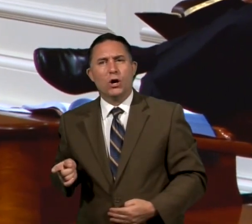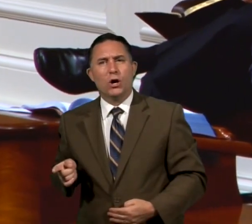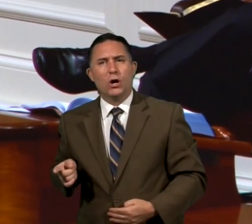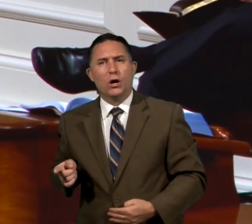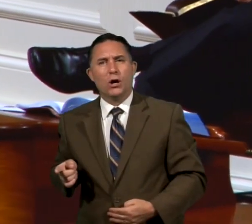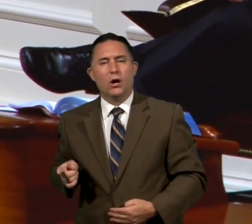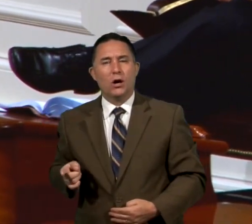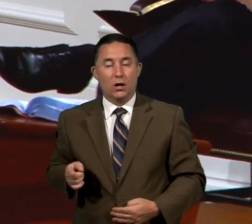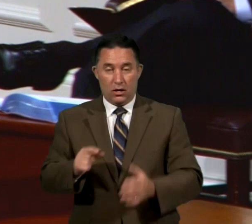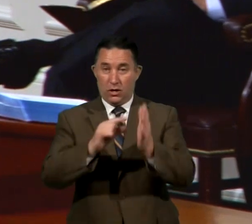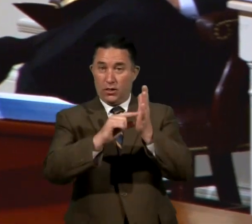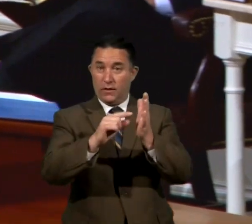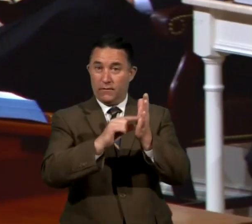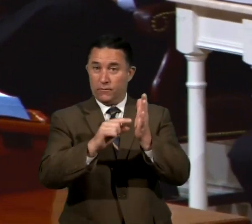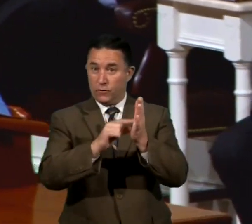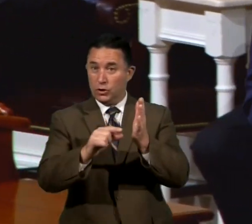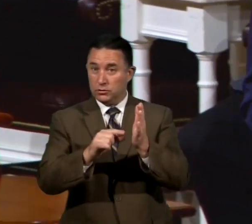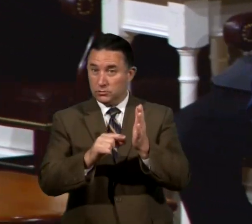Well, the text